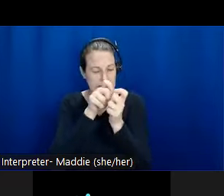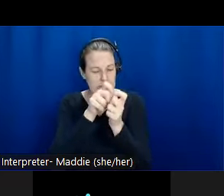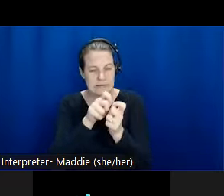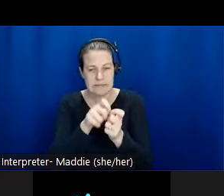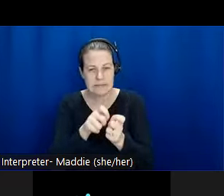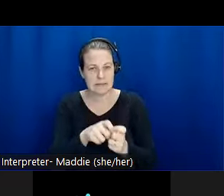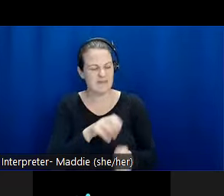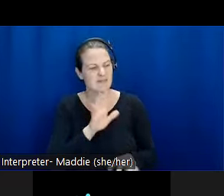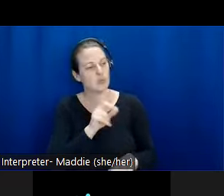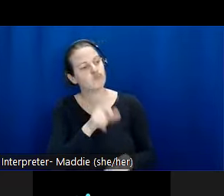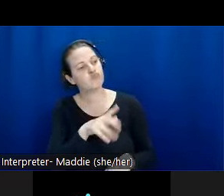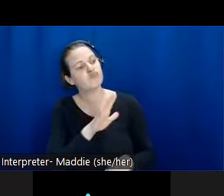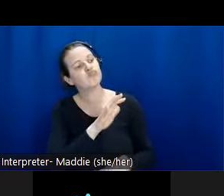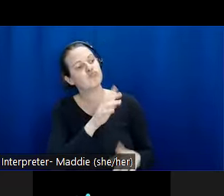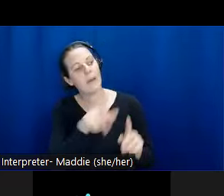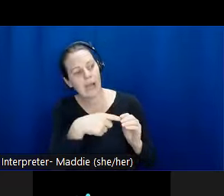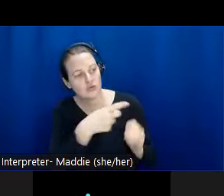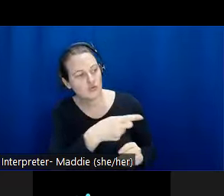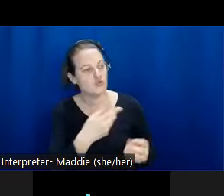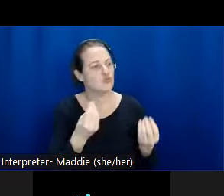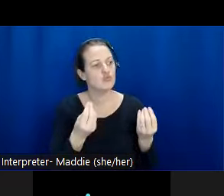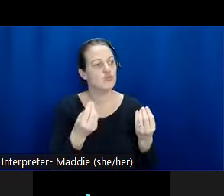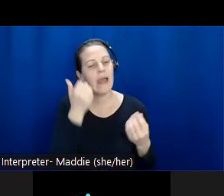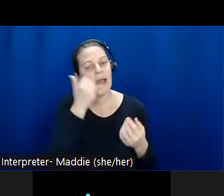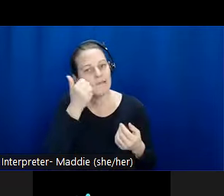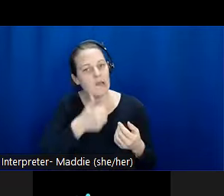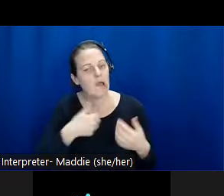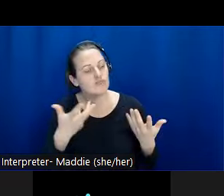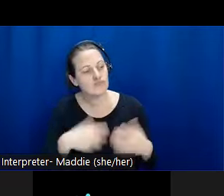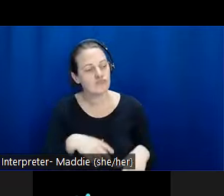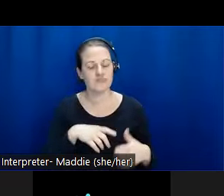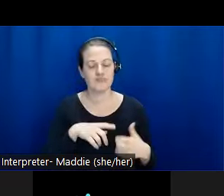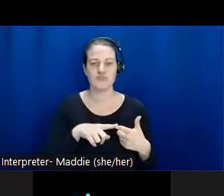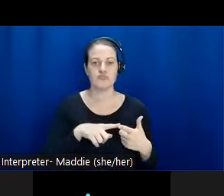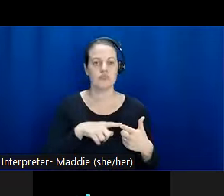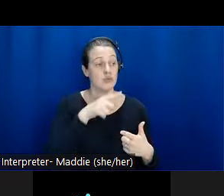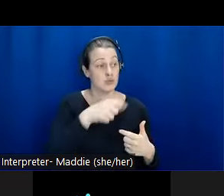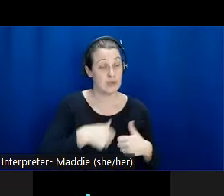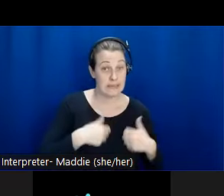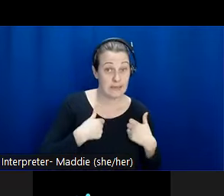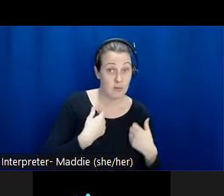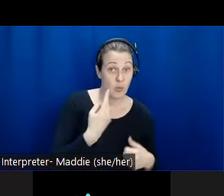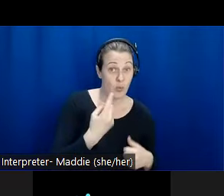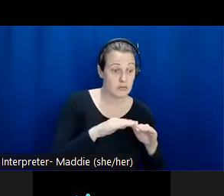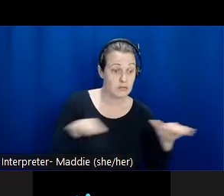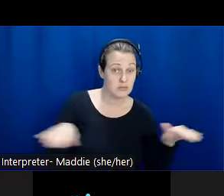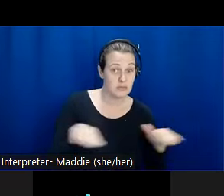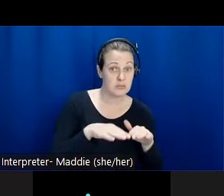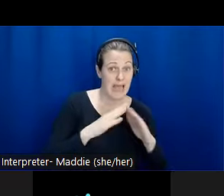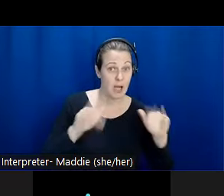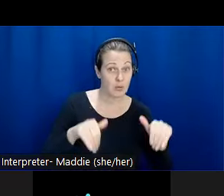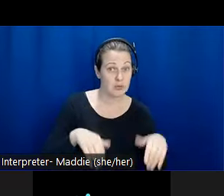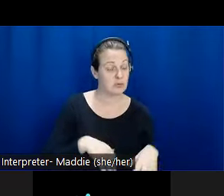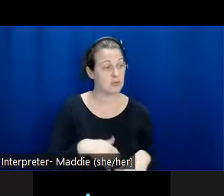bit about yourself. We want to know what you do on a day-to-day basis. We want to know, do you live in a one-story house? Do you live in